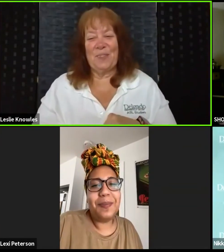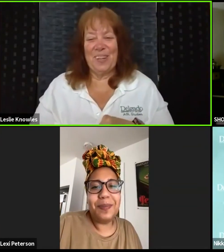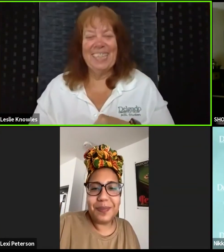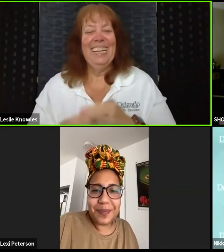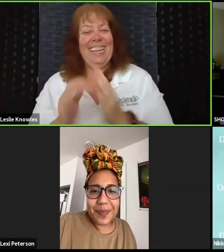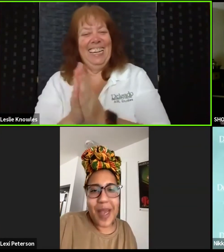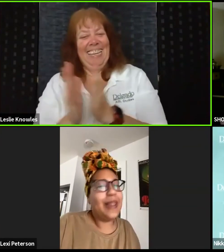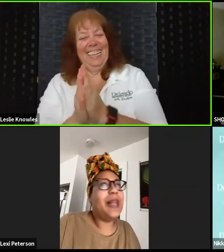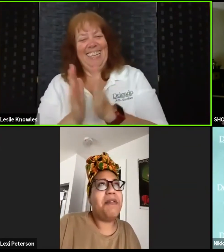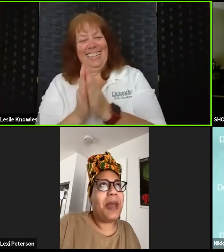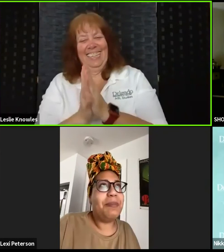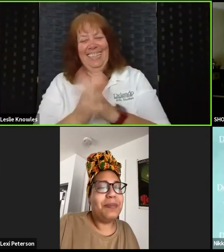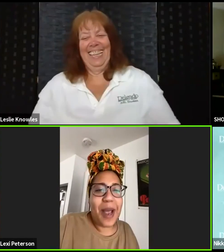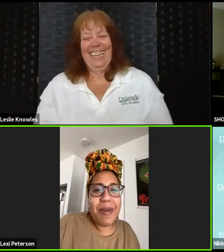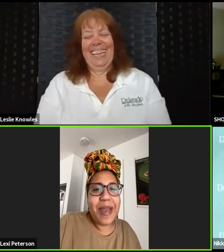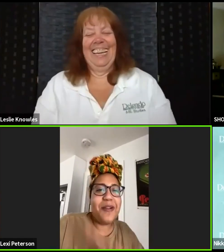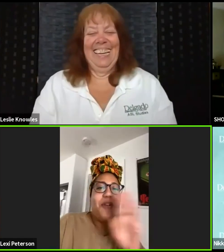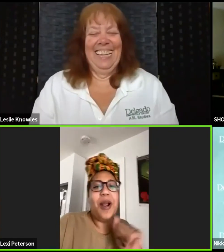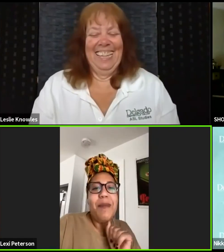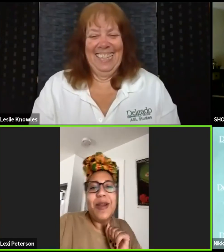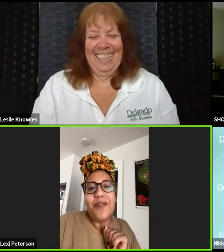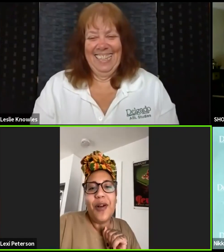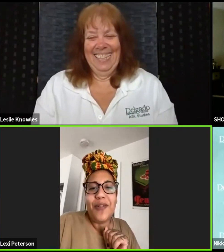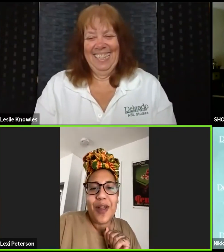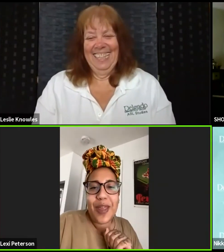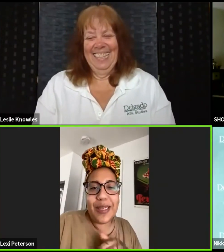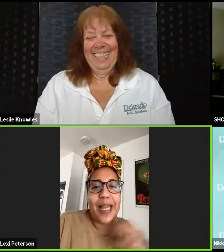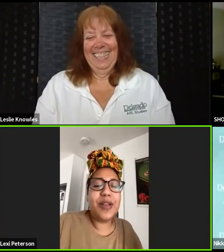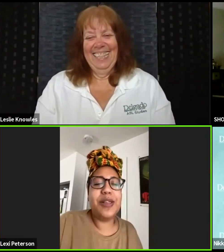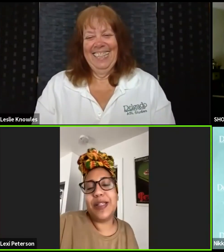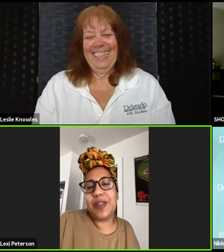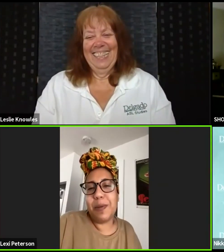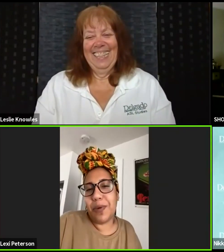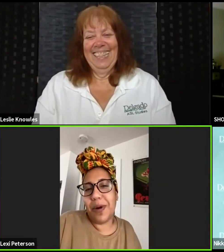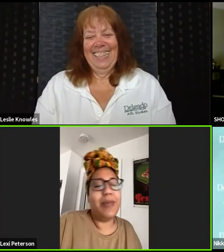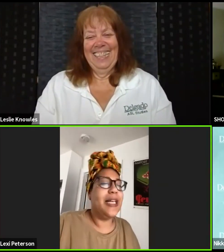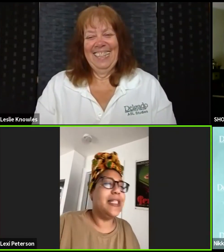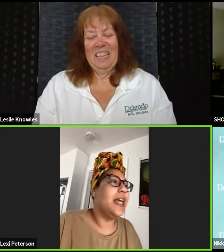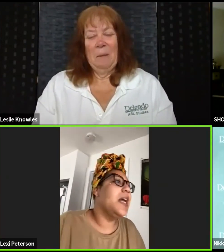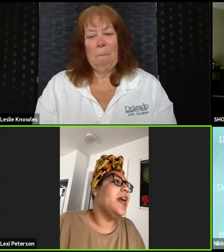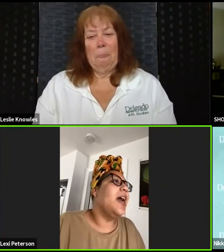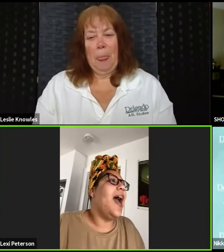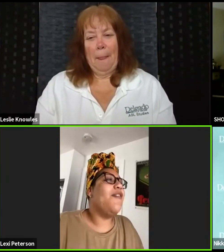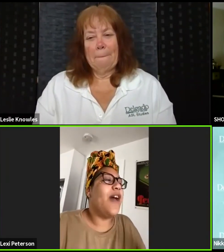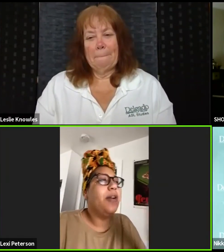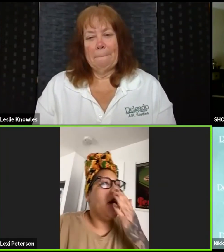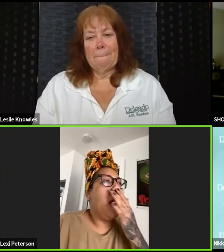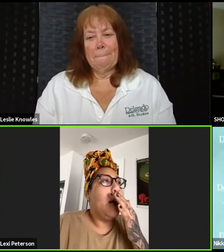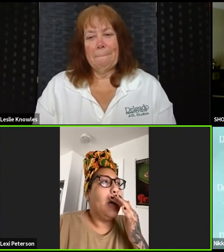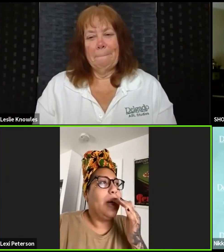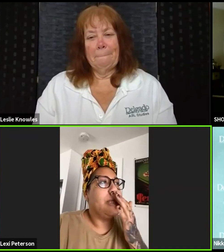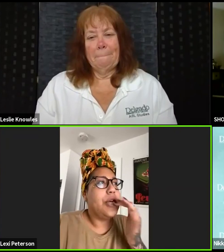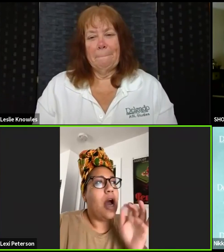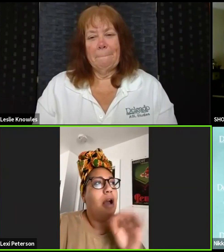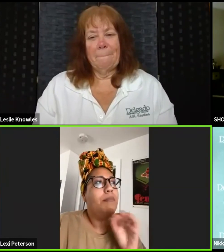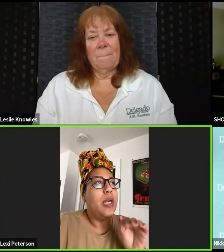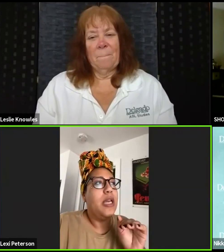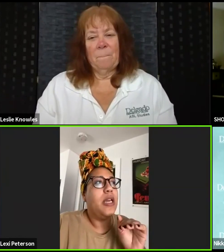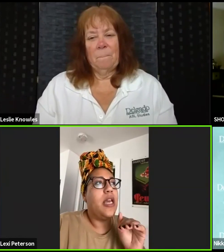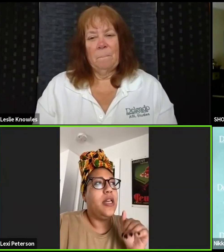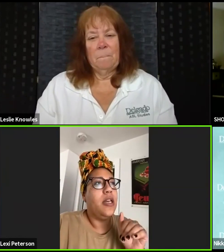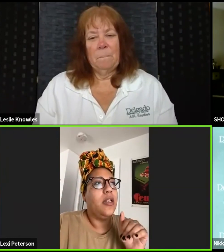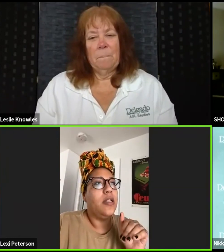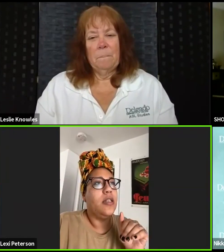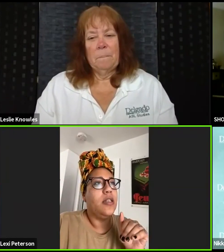it. I love it. I'm here for all the fun things. I also think it's super important because like I found it hard to not